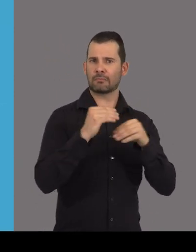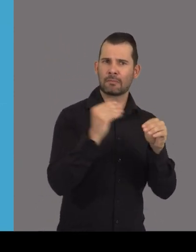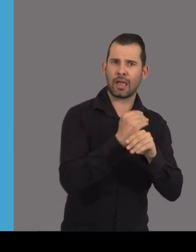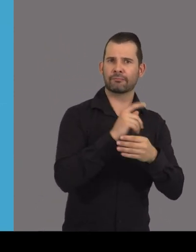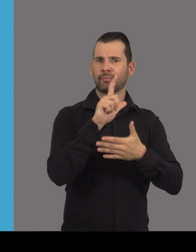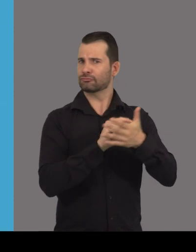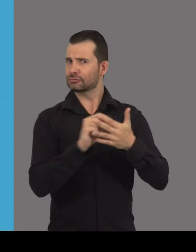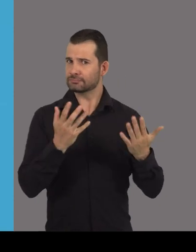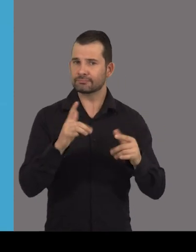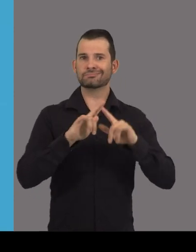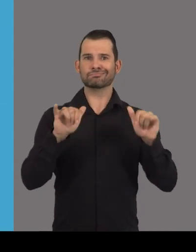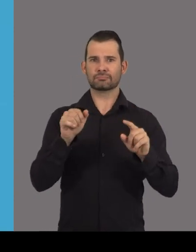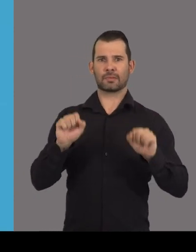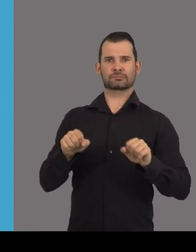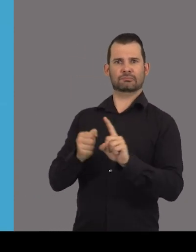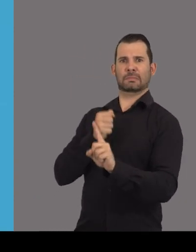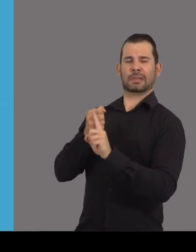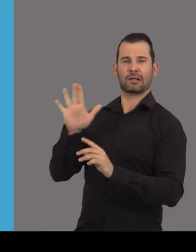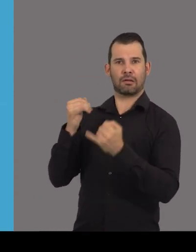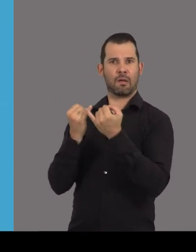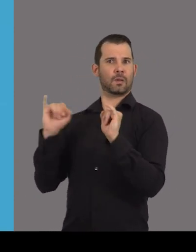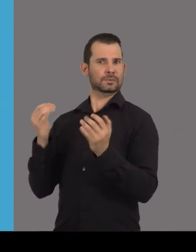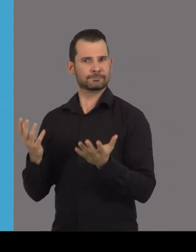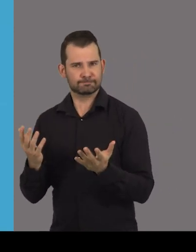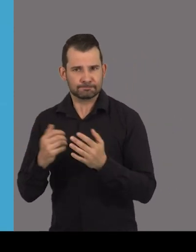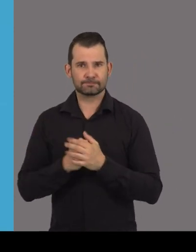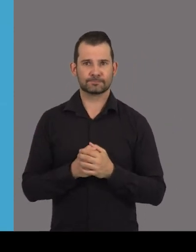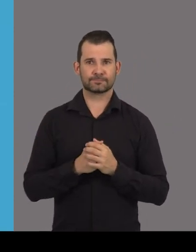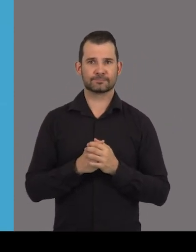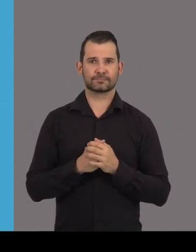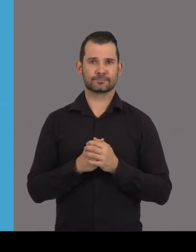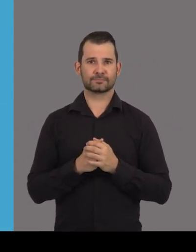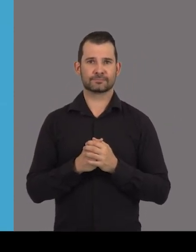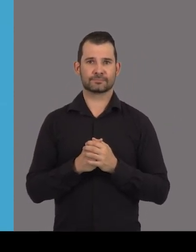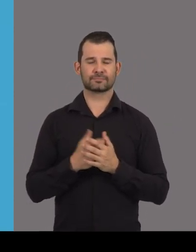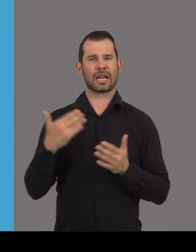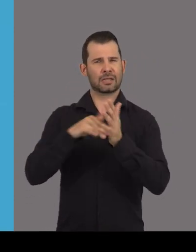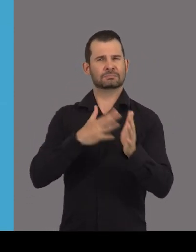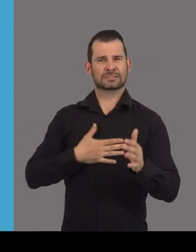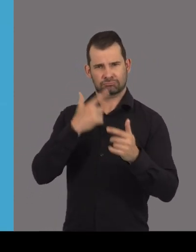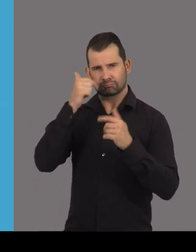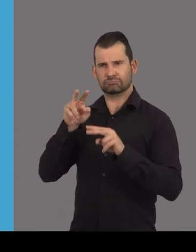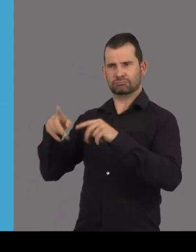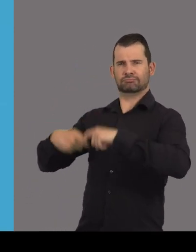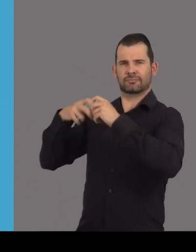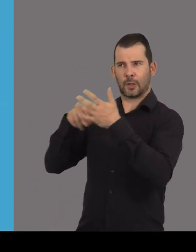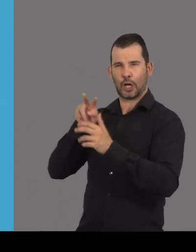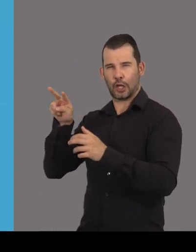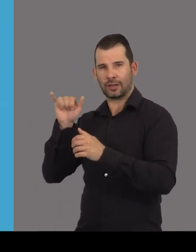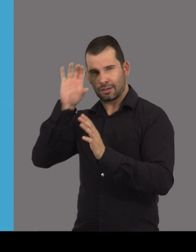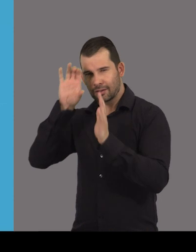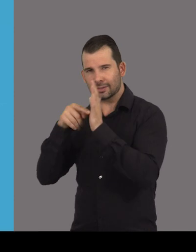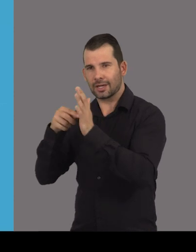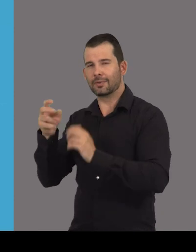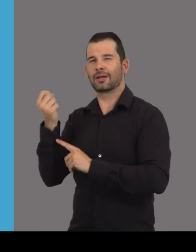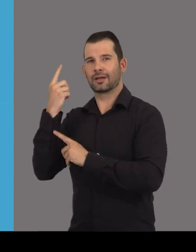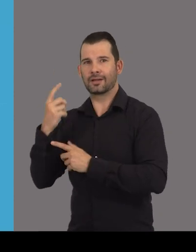to math and literacy, as well as potential impacts to autonomy. Again, please feel free to pause the video to look at the examples in the